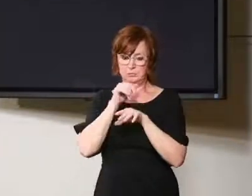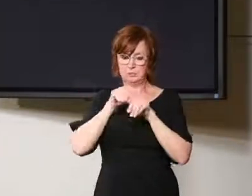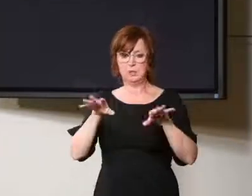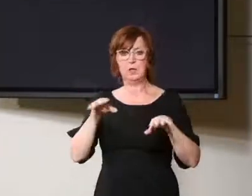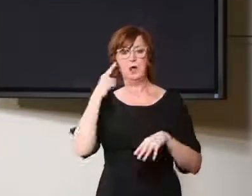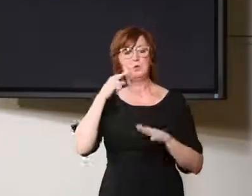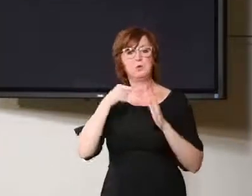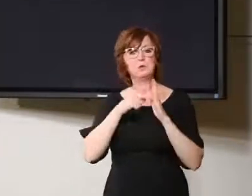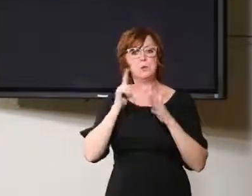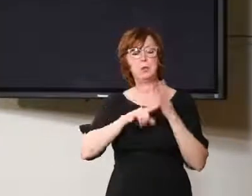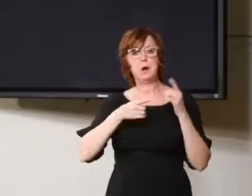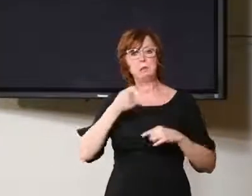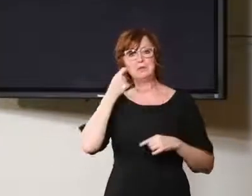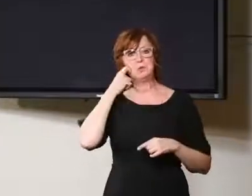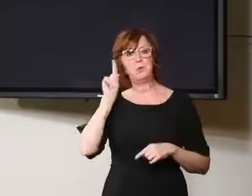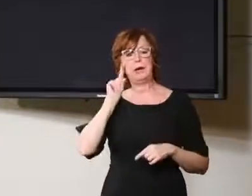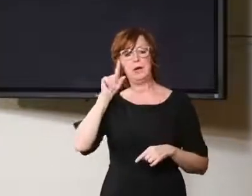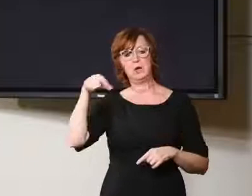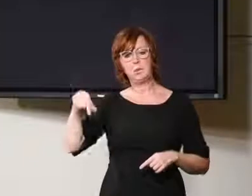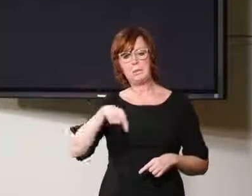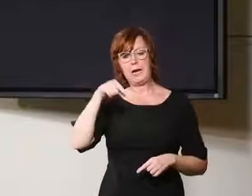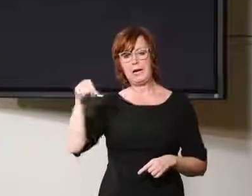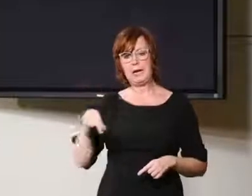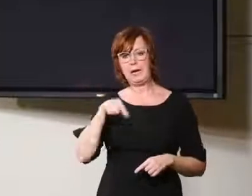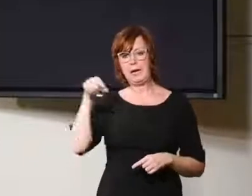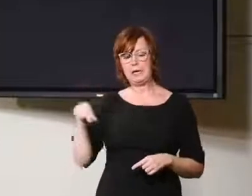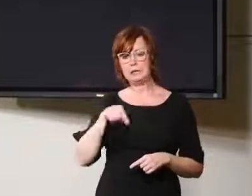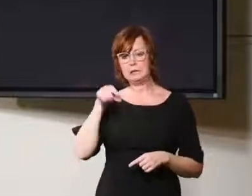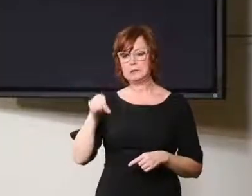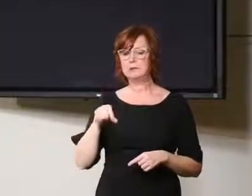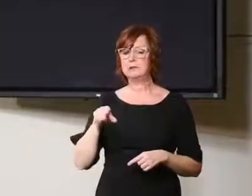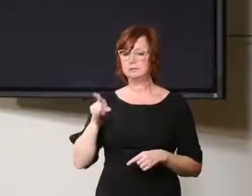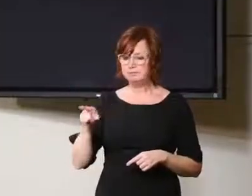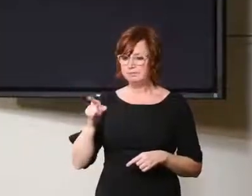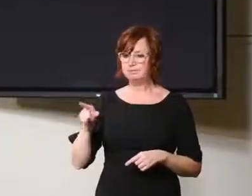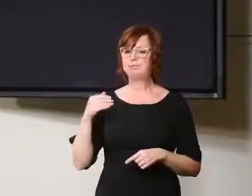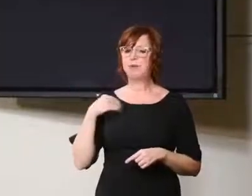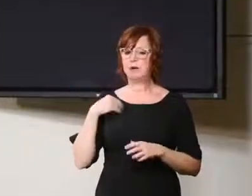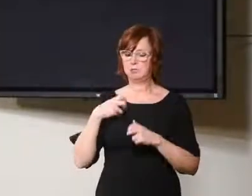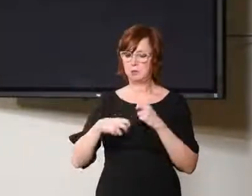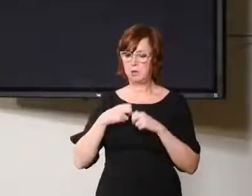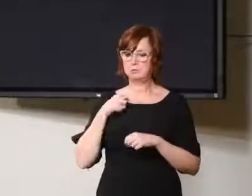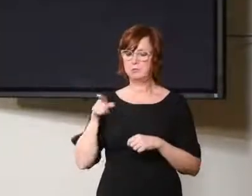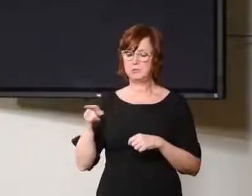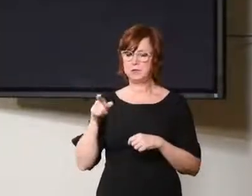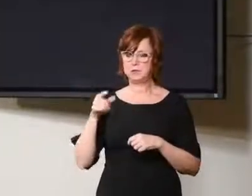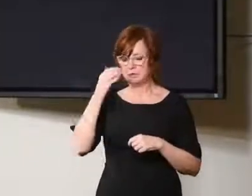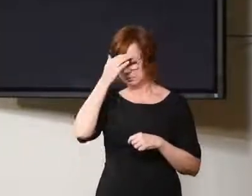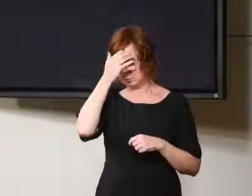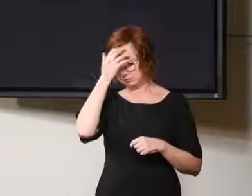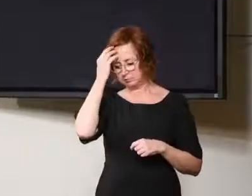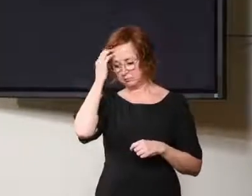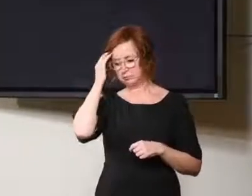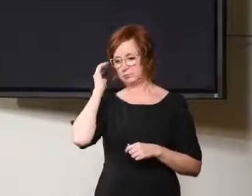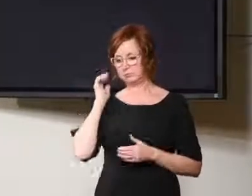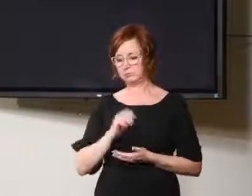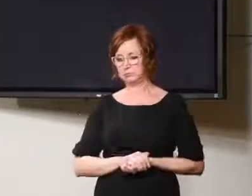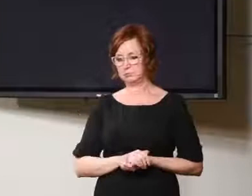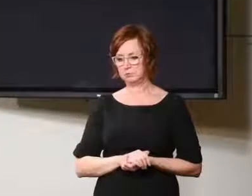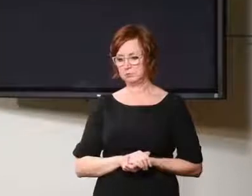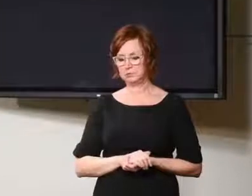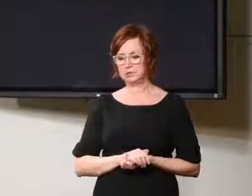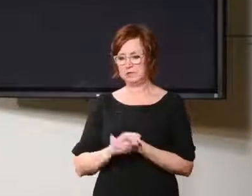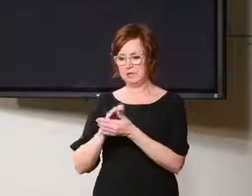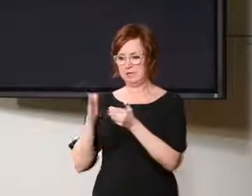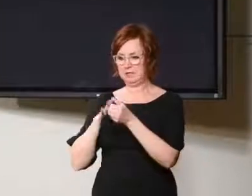Quebec faced with that decision right now in some of their resort communities. So it would be a little challenging for us to